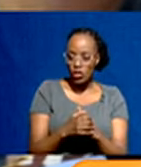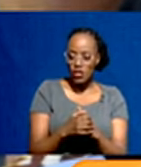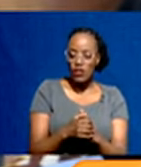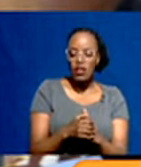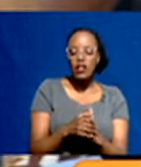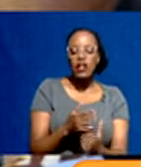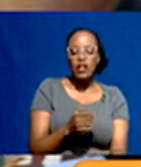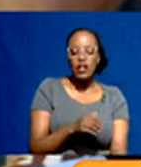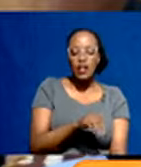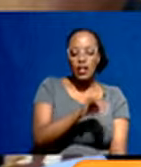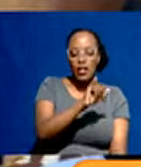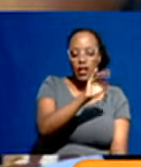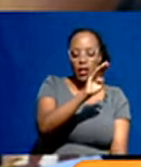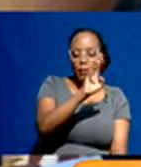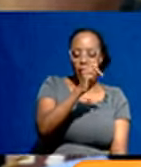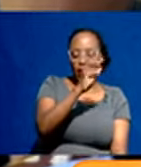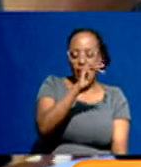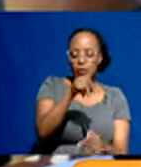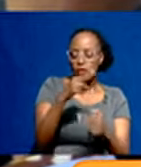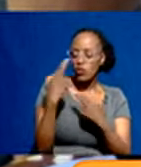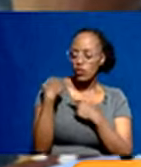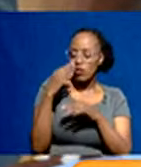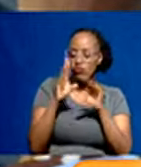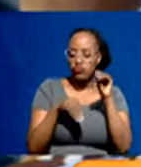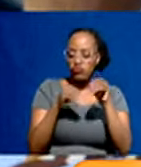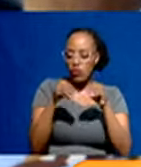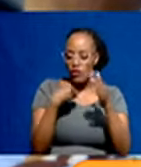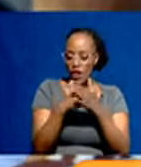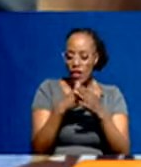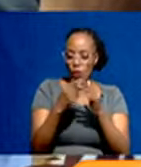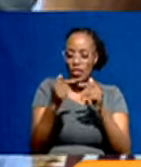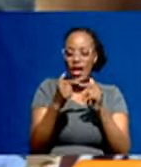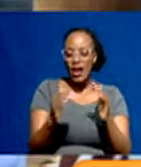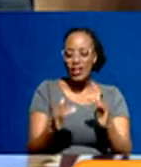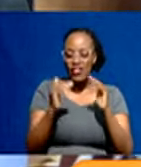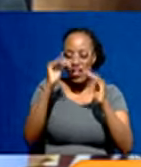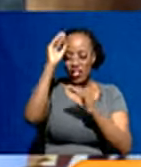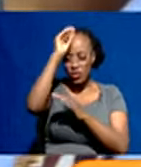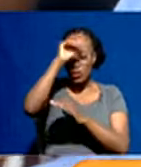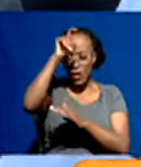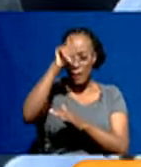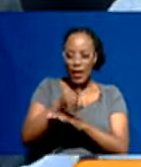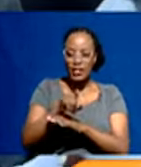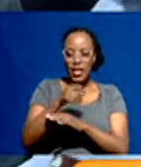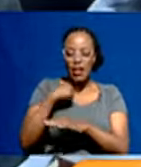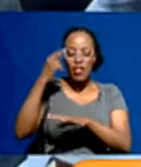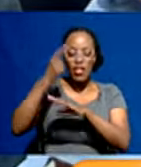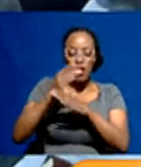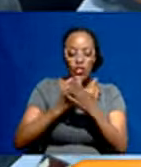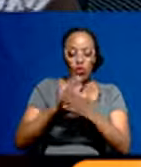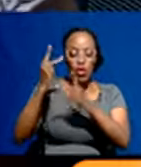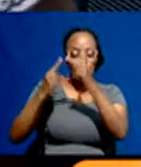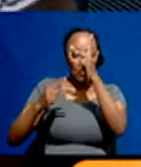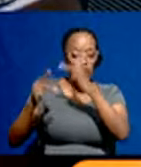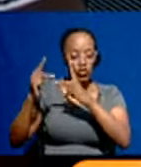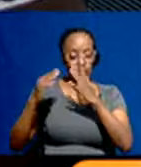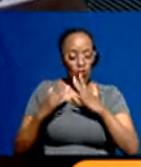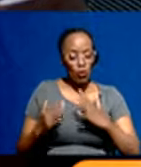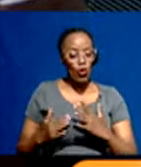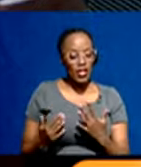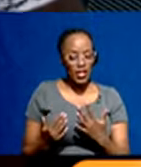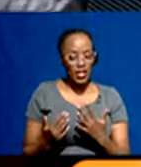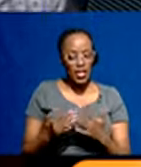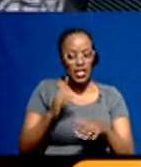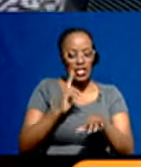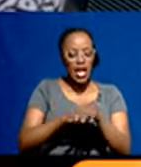Shale, having prepared financial statements with an adverse opinion, must be disciplined by the professional body. When